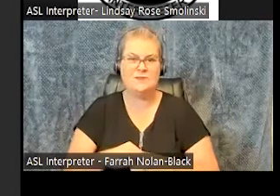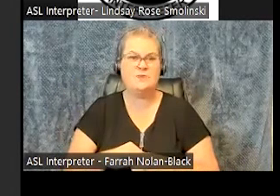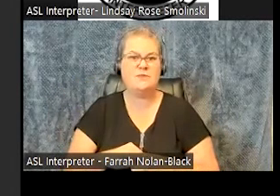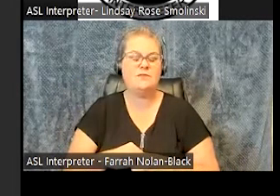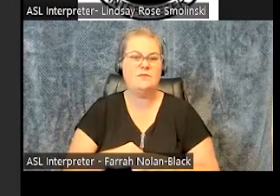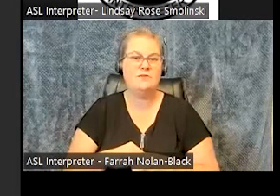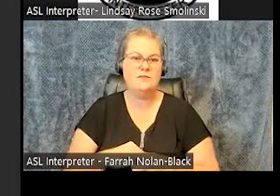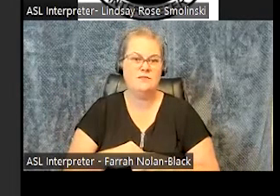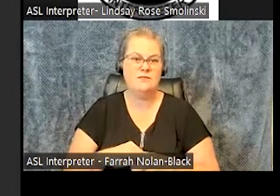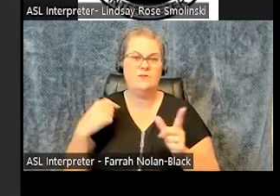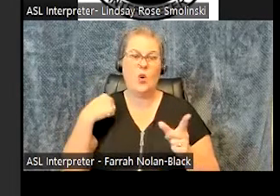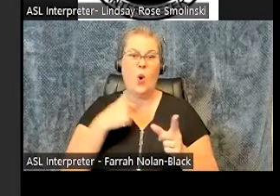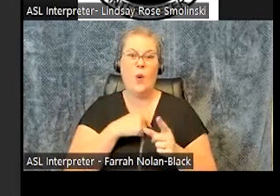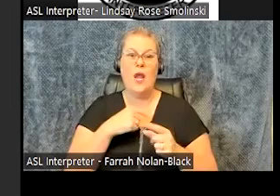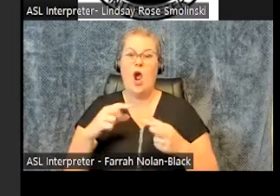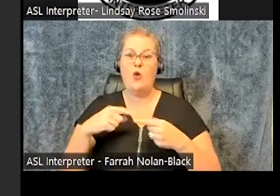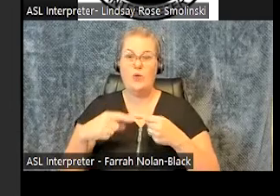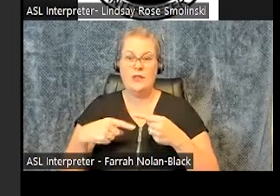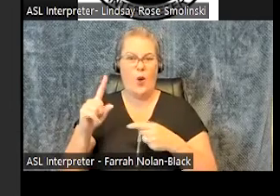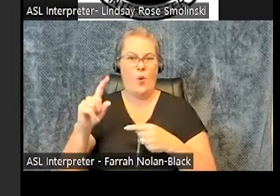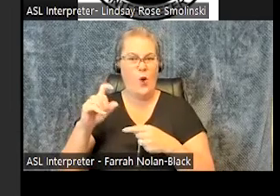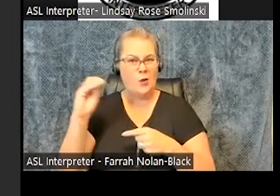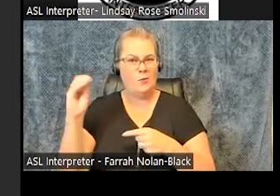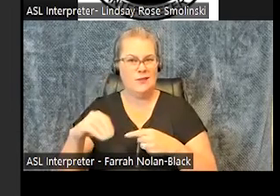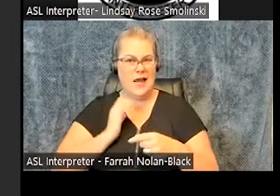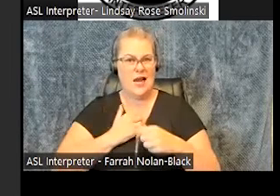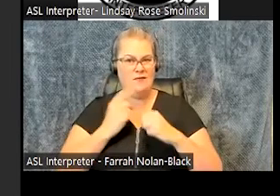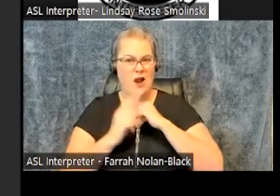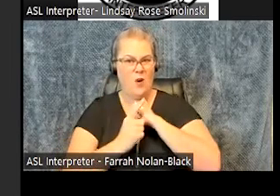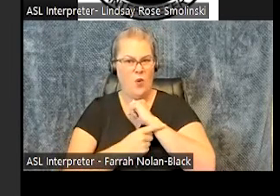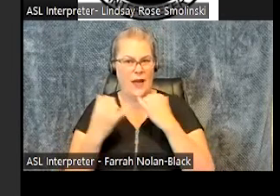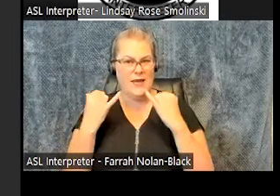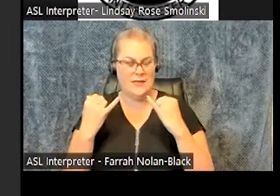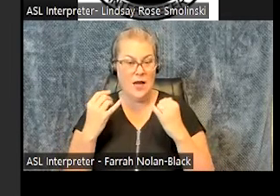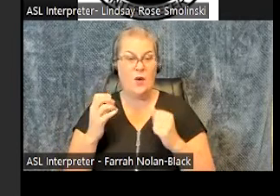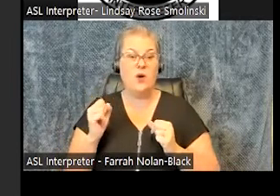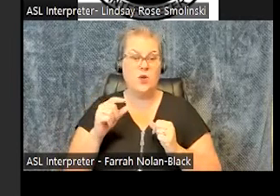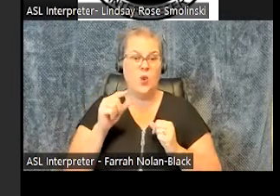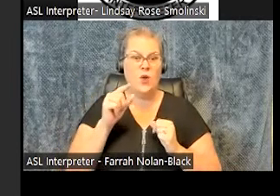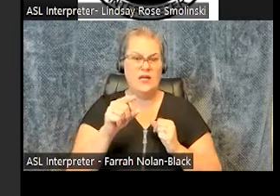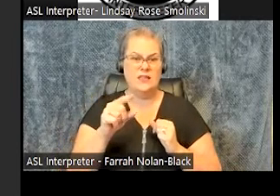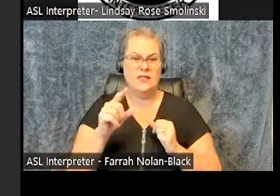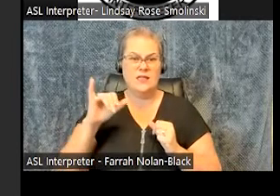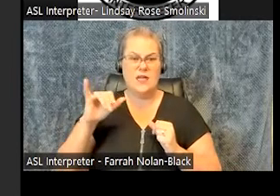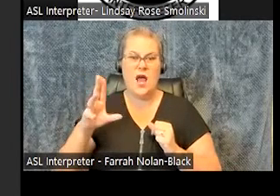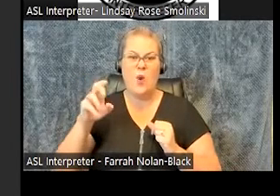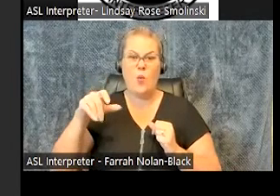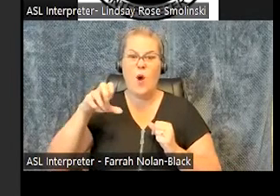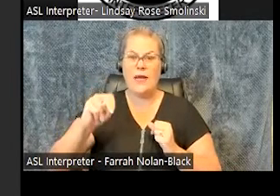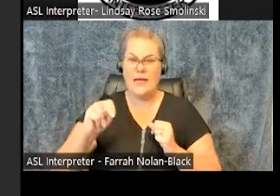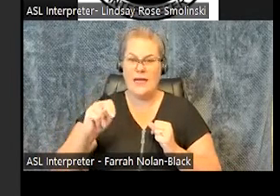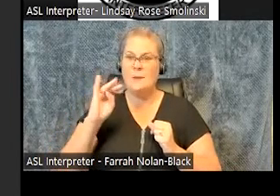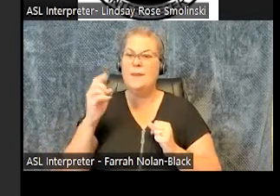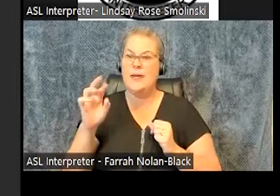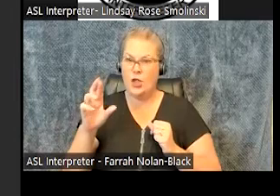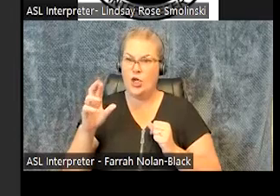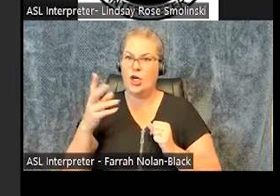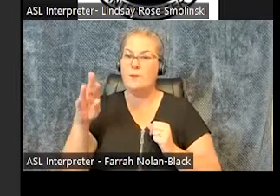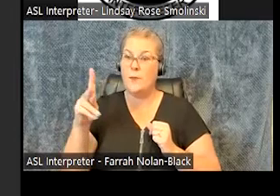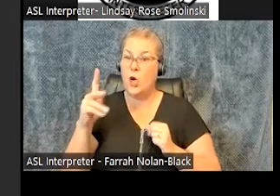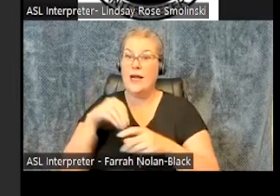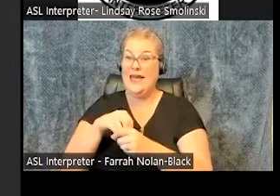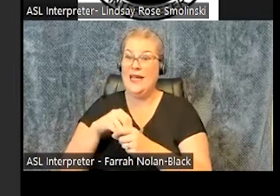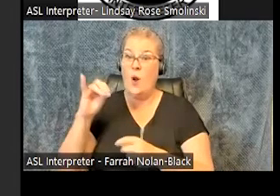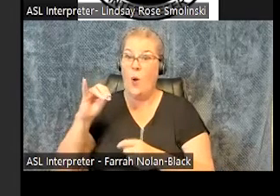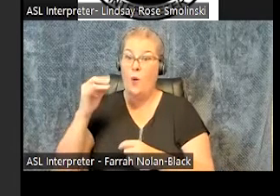We're recycling 100% of our waste now. This is at Joaquin Miller Park up in the Oakland Hills, and Friends